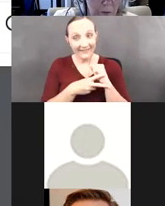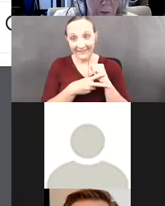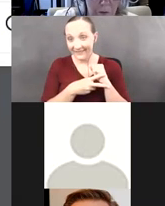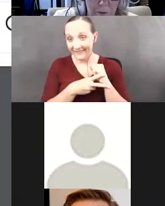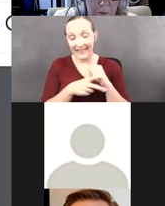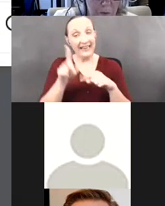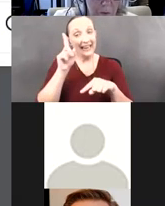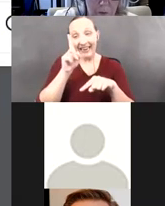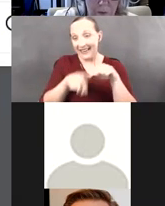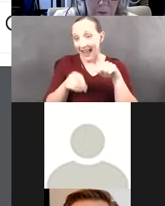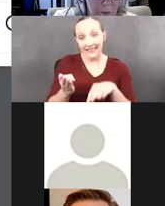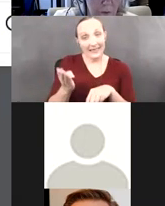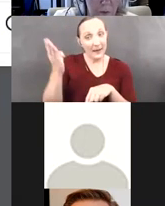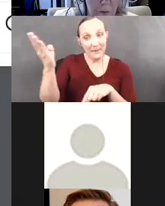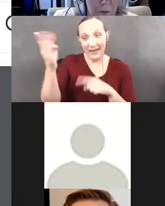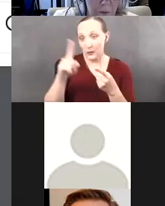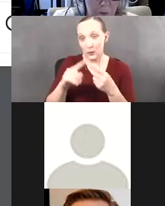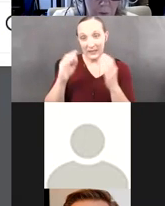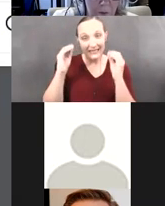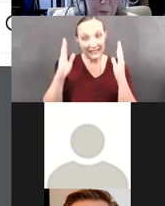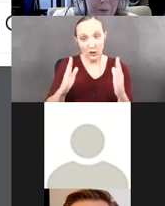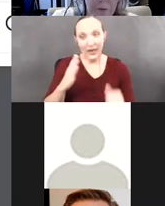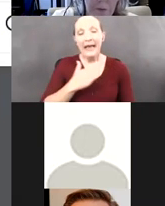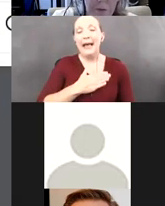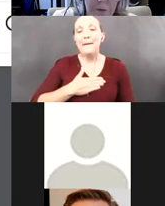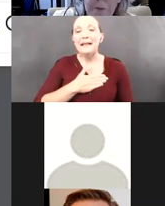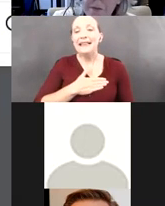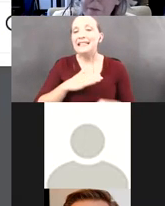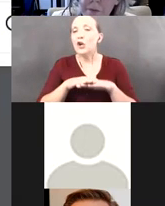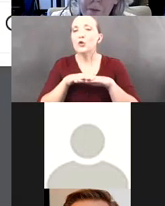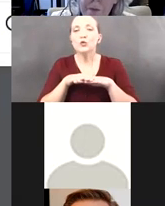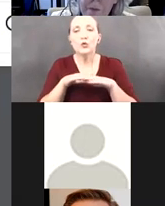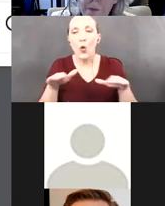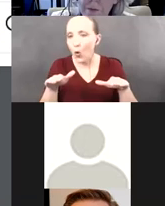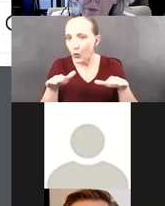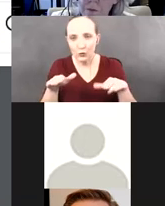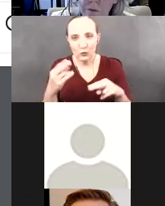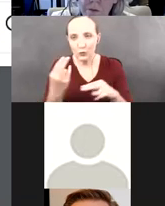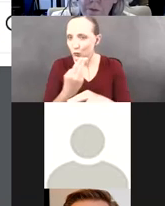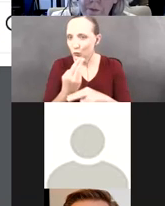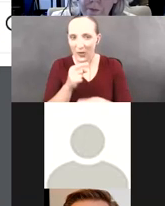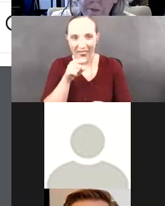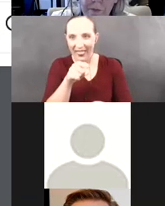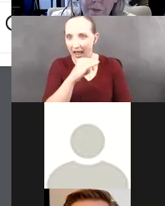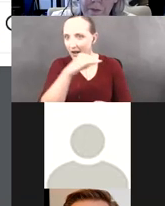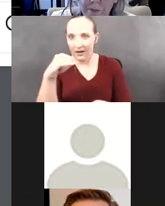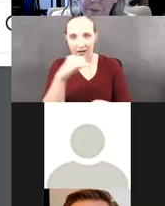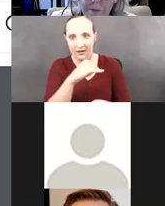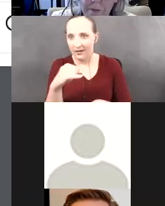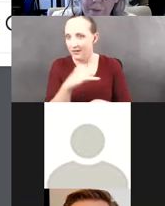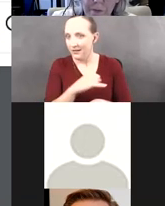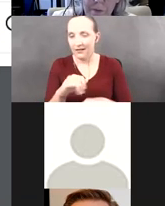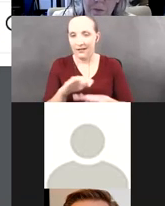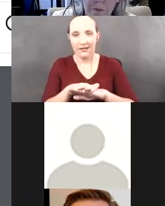se submitted to the guarda y teacher, no se puede so please entregar do al not have your maestro. child Entonces, complete por his or favor, her no le work diga a su hijo que using these complete su links. trabajo They are simply a utilizando